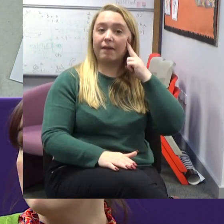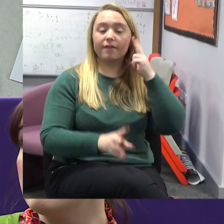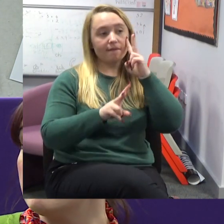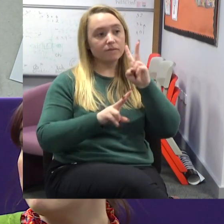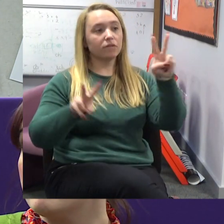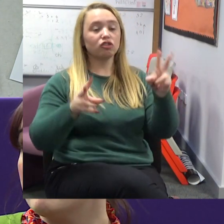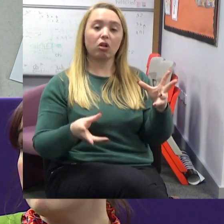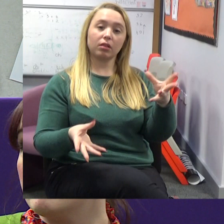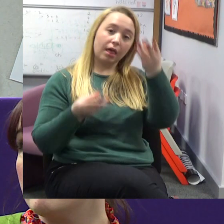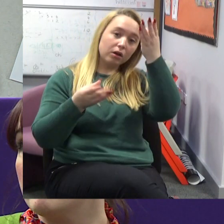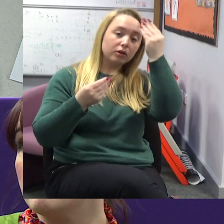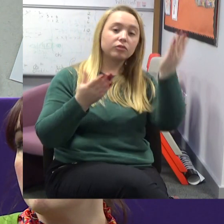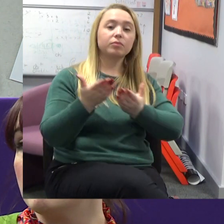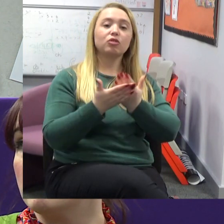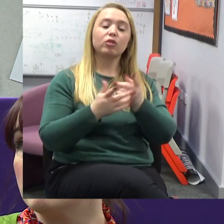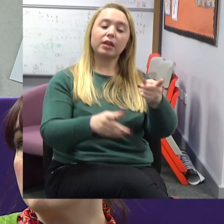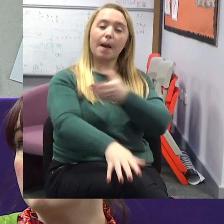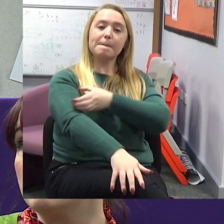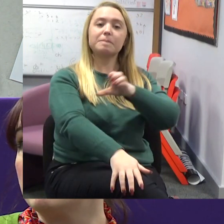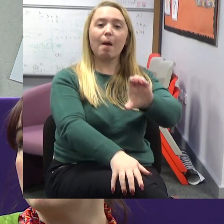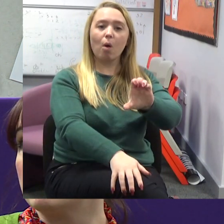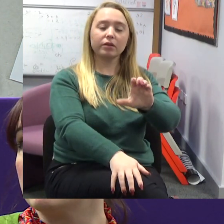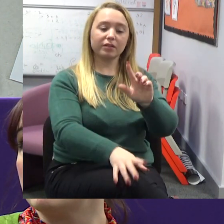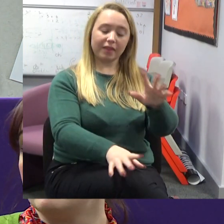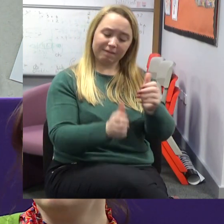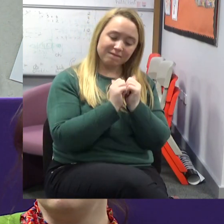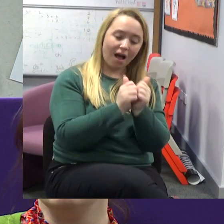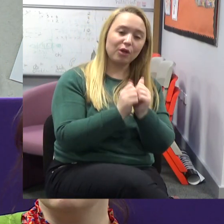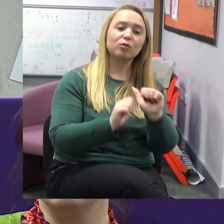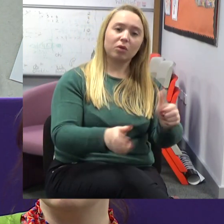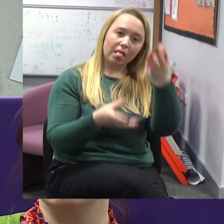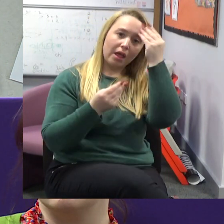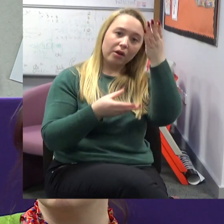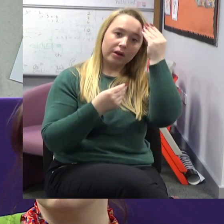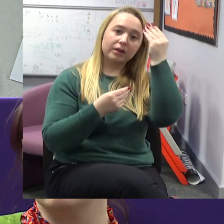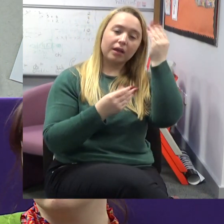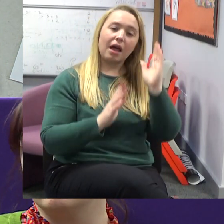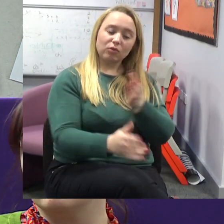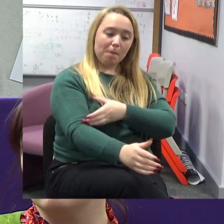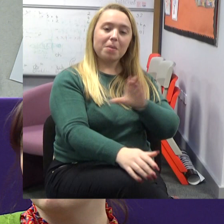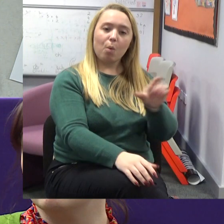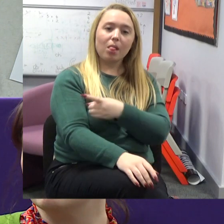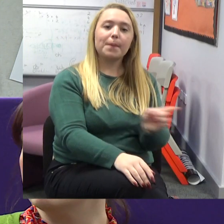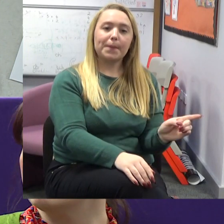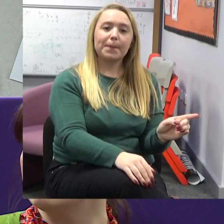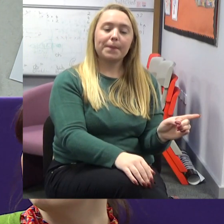visual learners, empowering them to kind of take value in what they're learning, because it's so much more